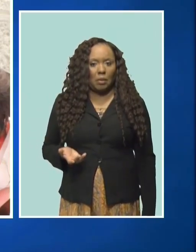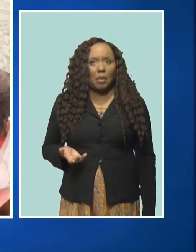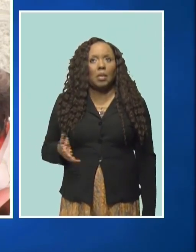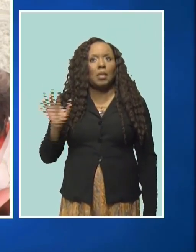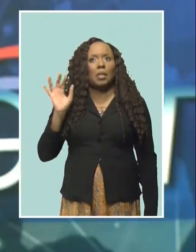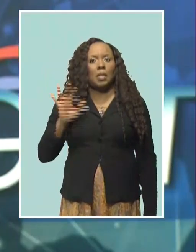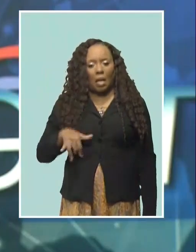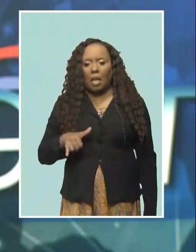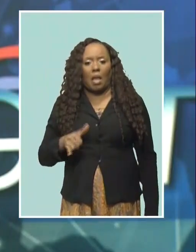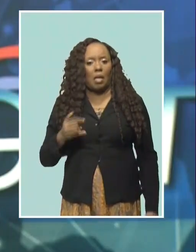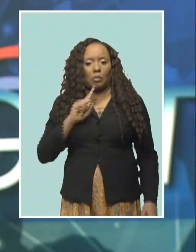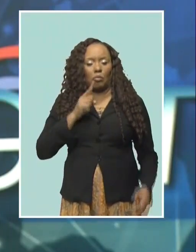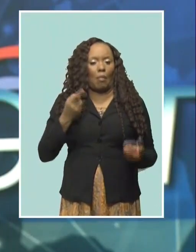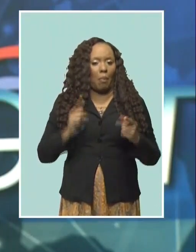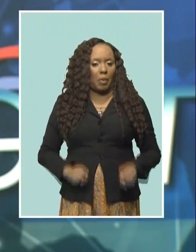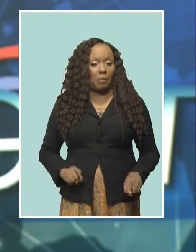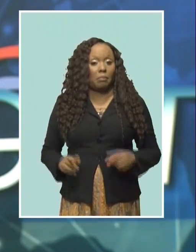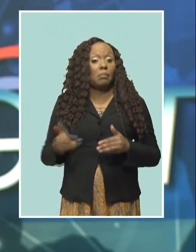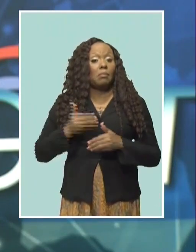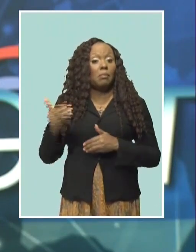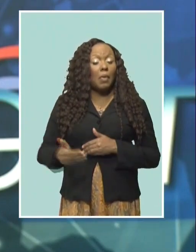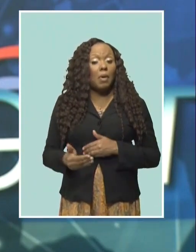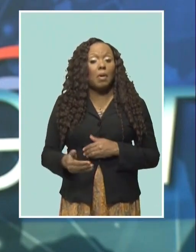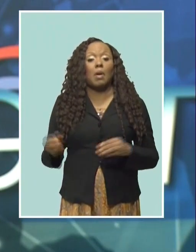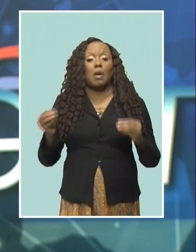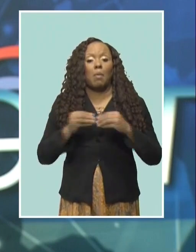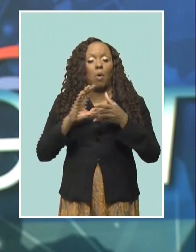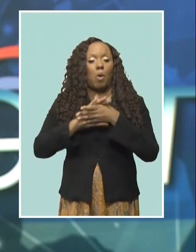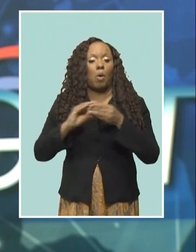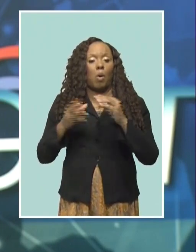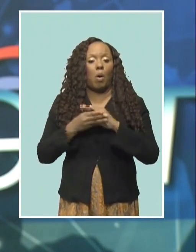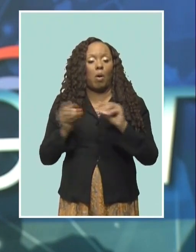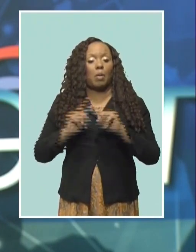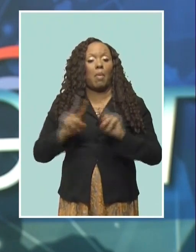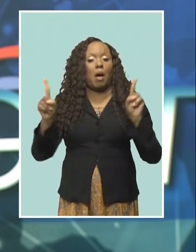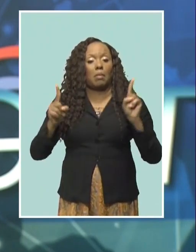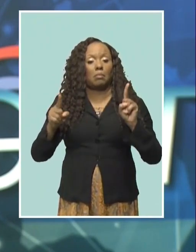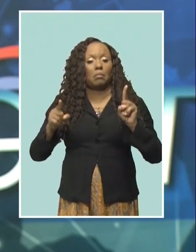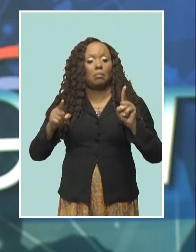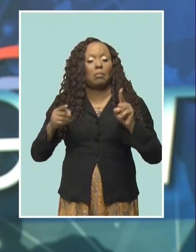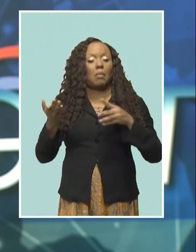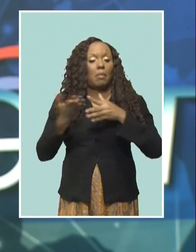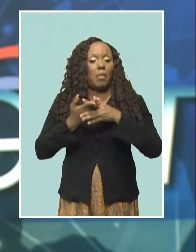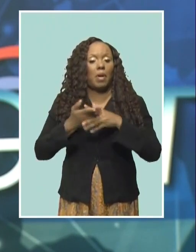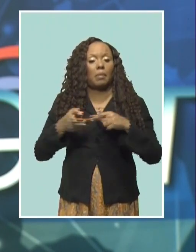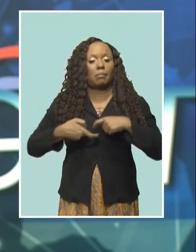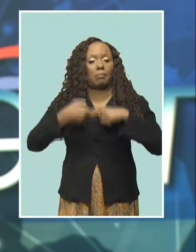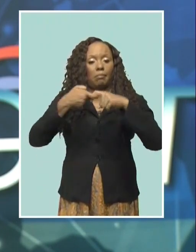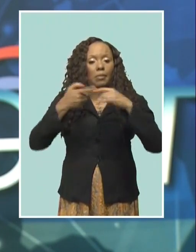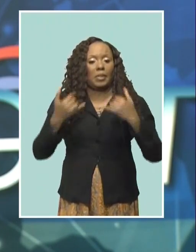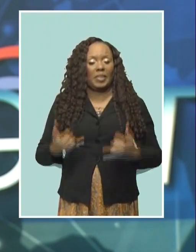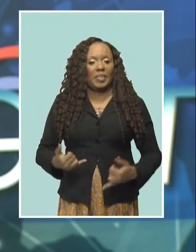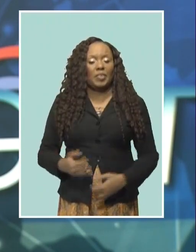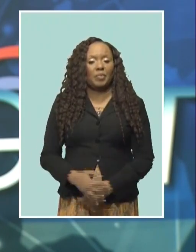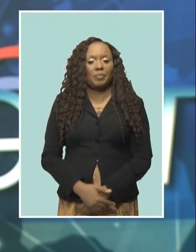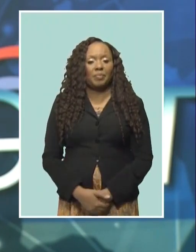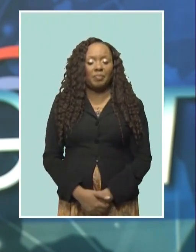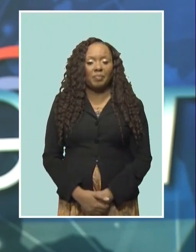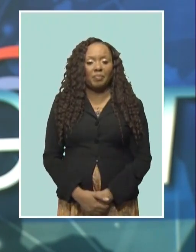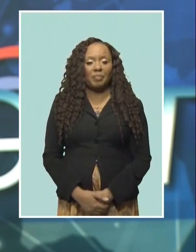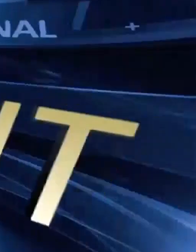stand. Coming up on Newsnight, a meteorologist warns Barbadians not to take lightning for granted.